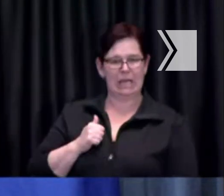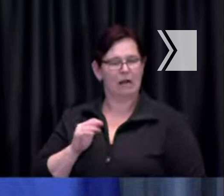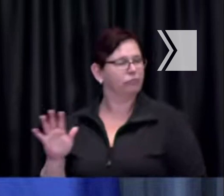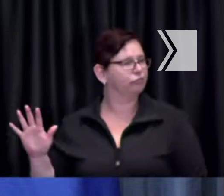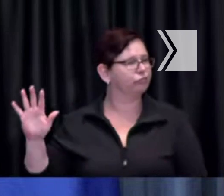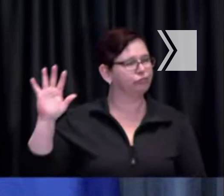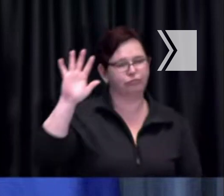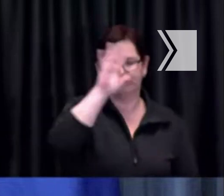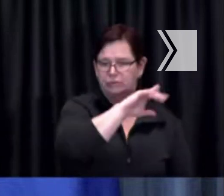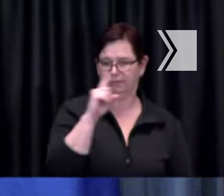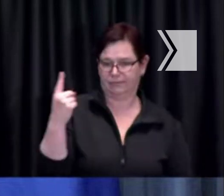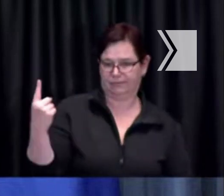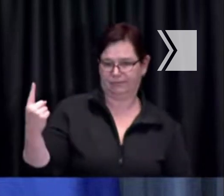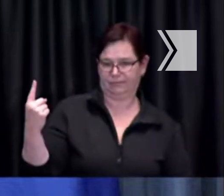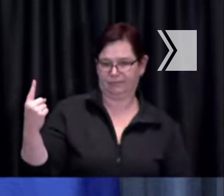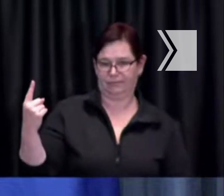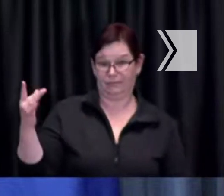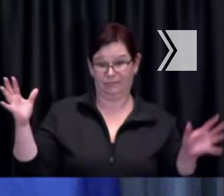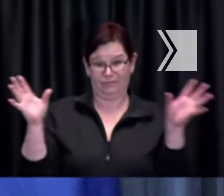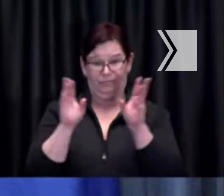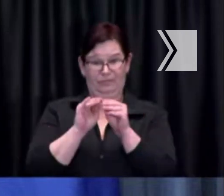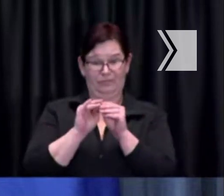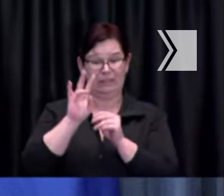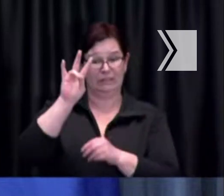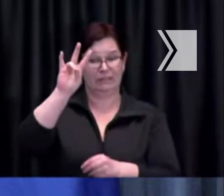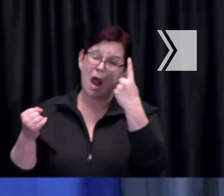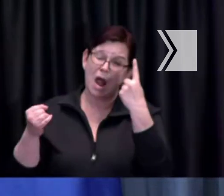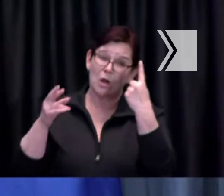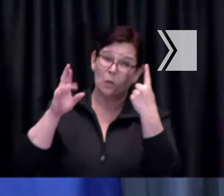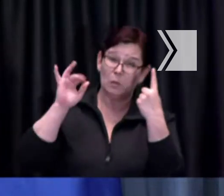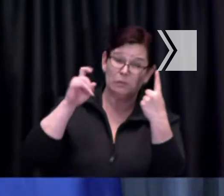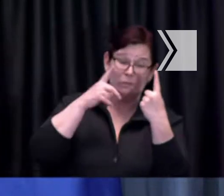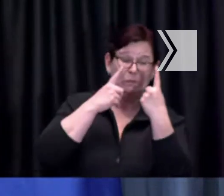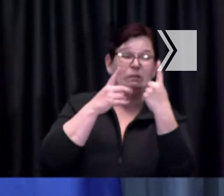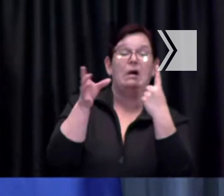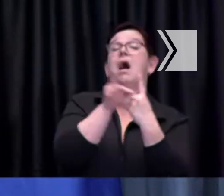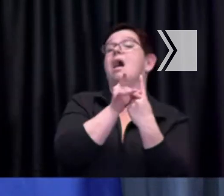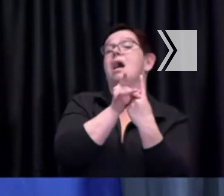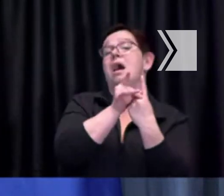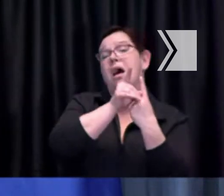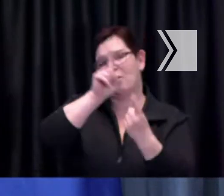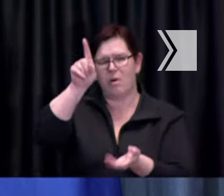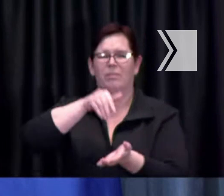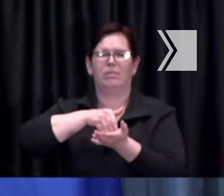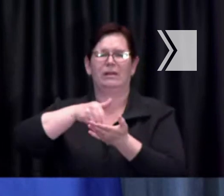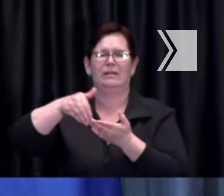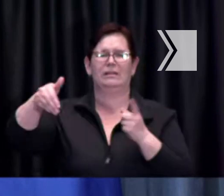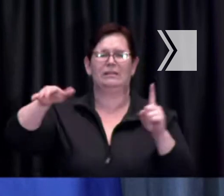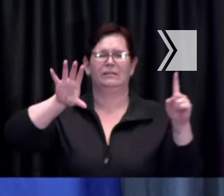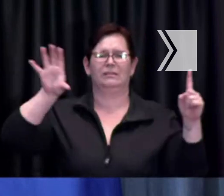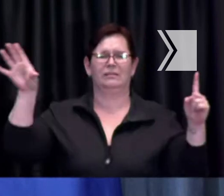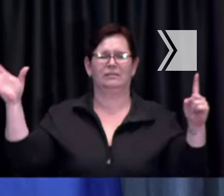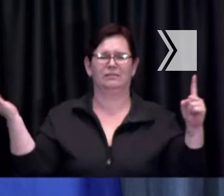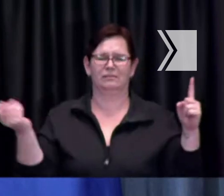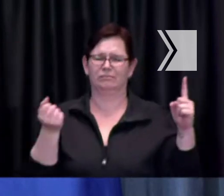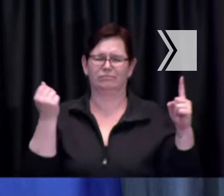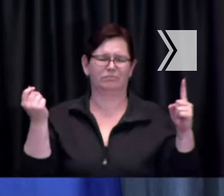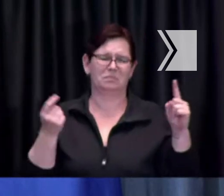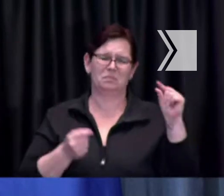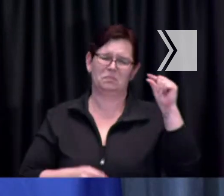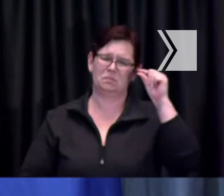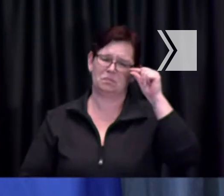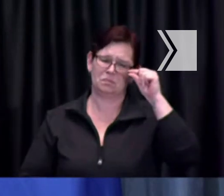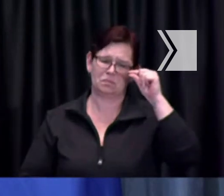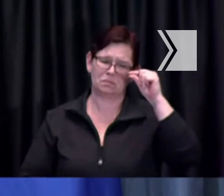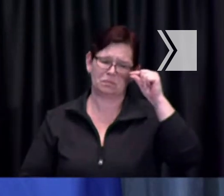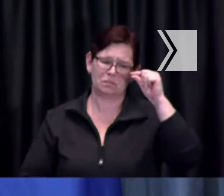about 700,000 AstraZeneca doses. By any scientific definition, this is a very